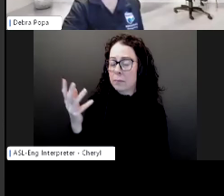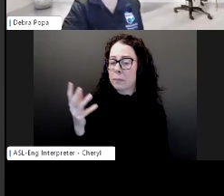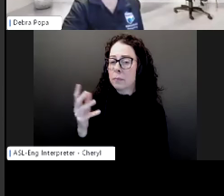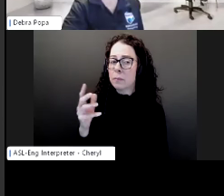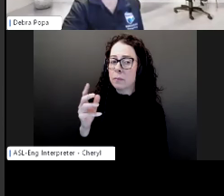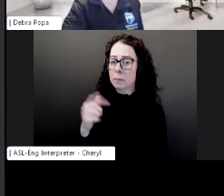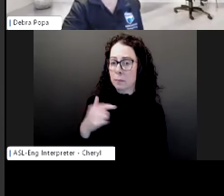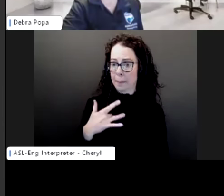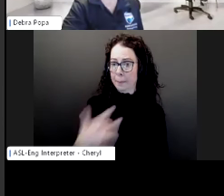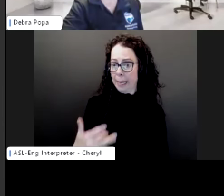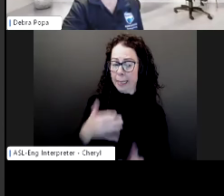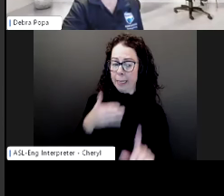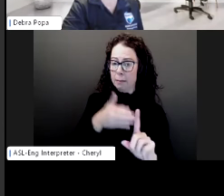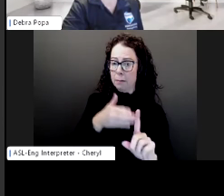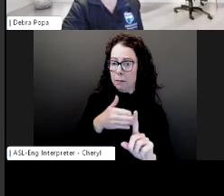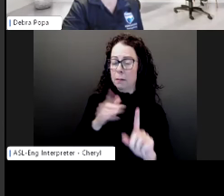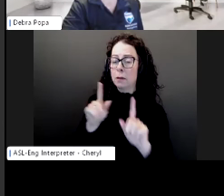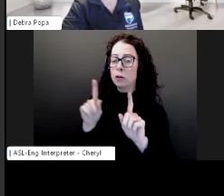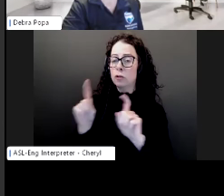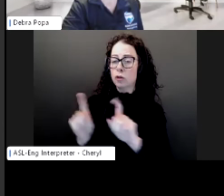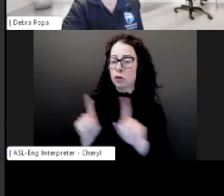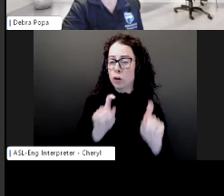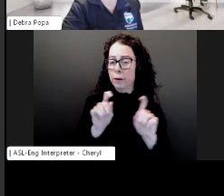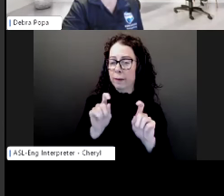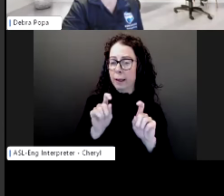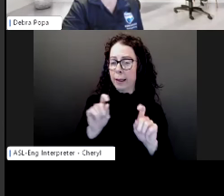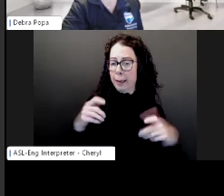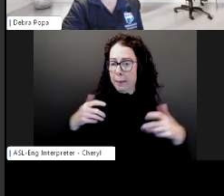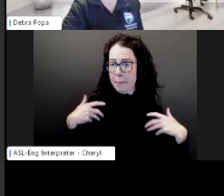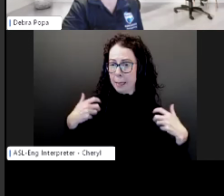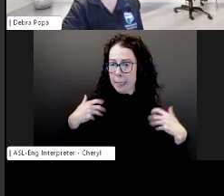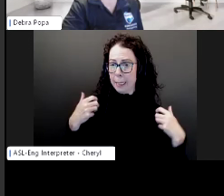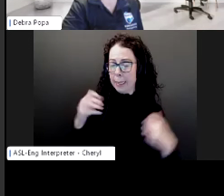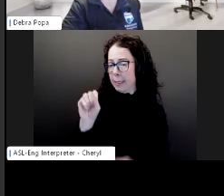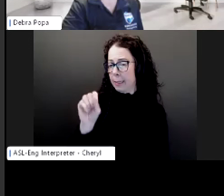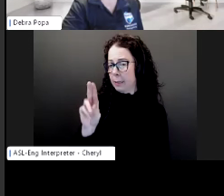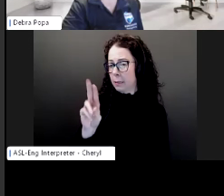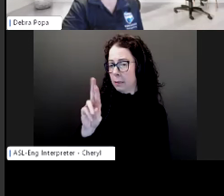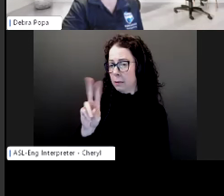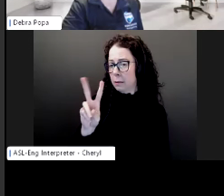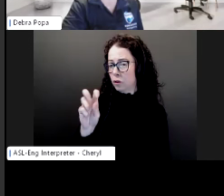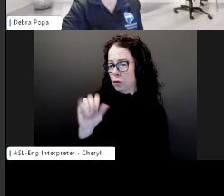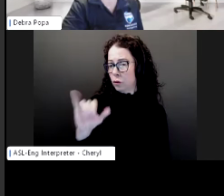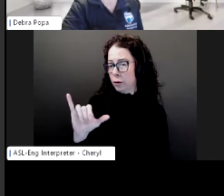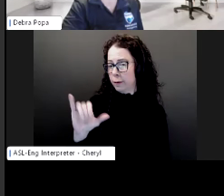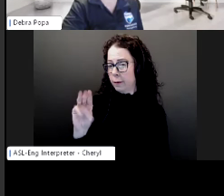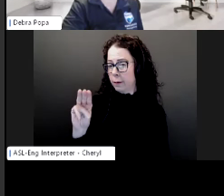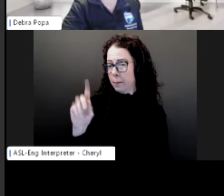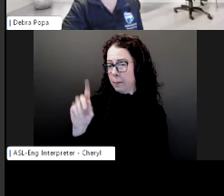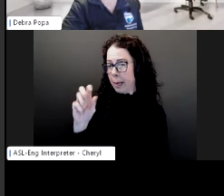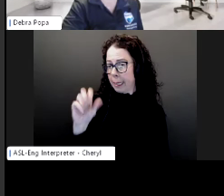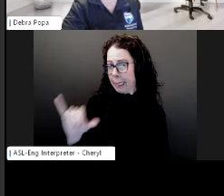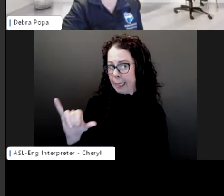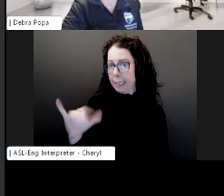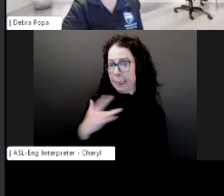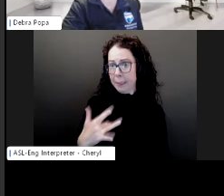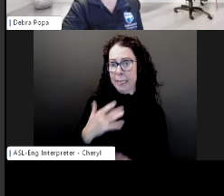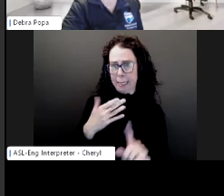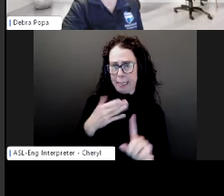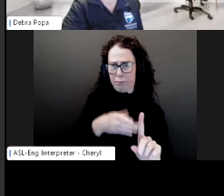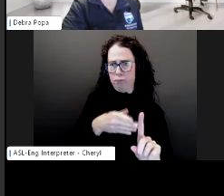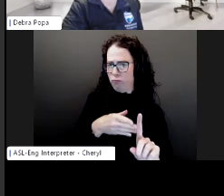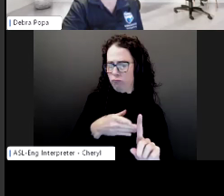for evaluation. So in that evaluation, we don't ask for your name, our phone number, or any of that kind of stuff. So it's anonymous. That's great. When you